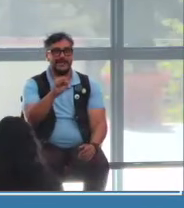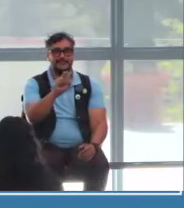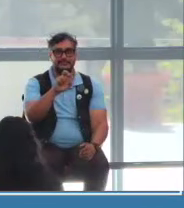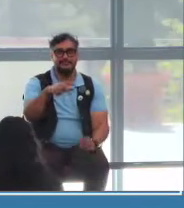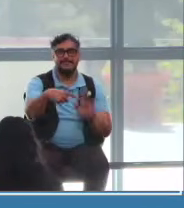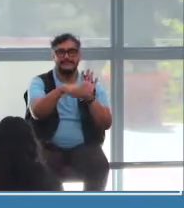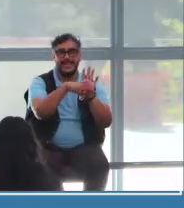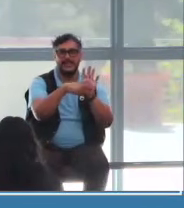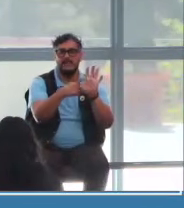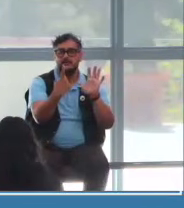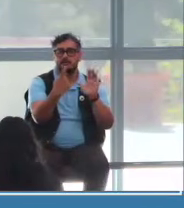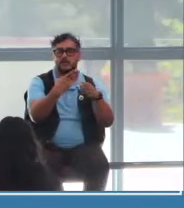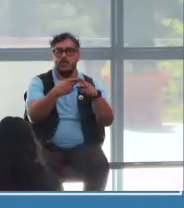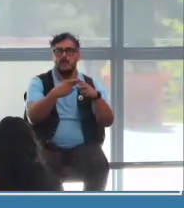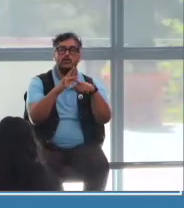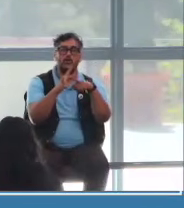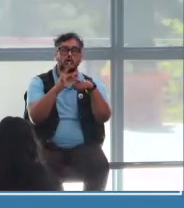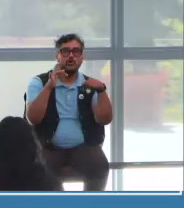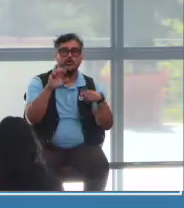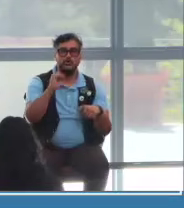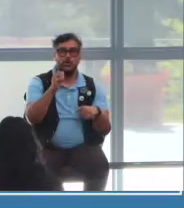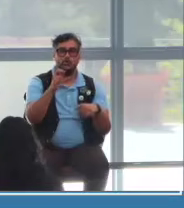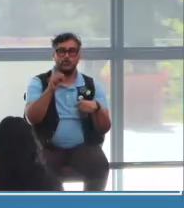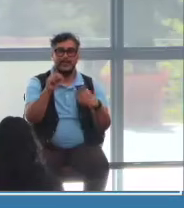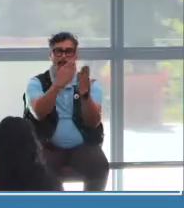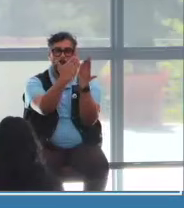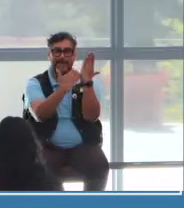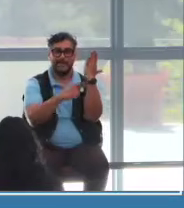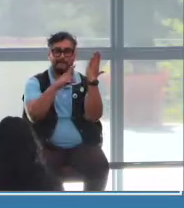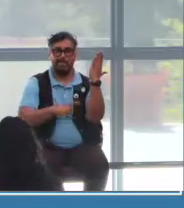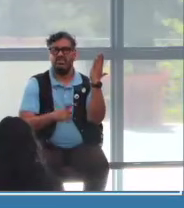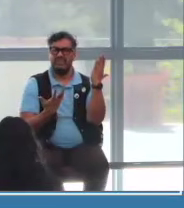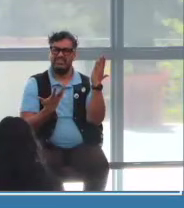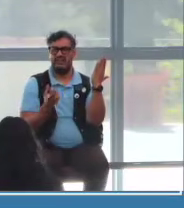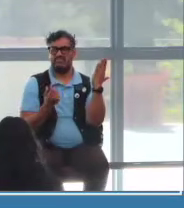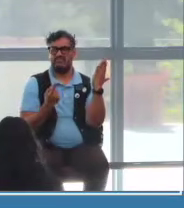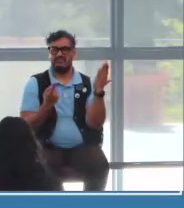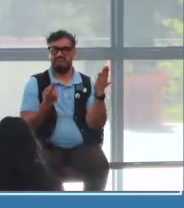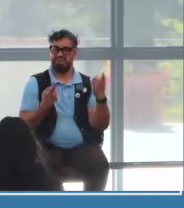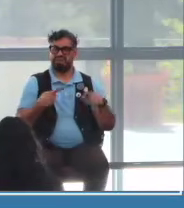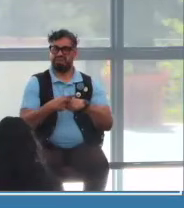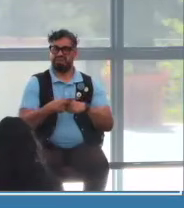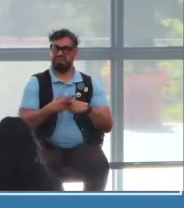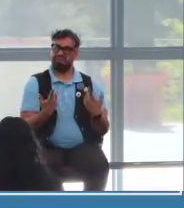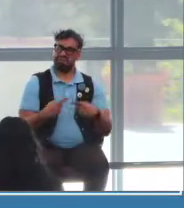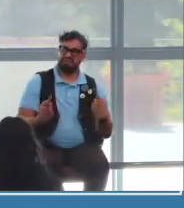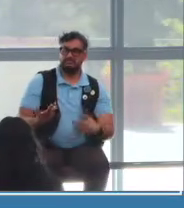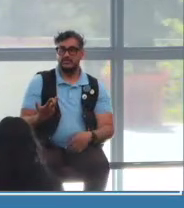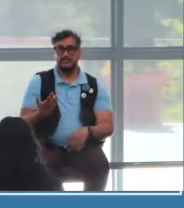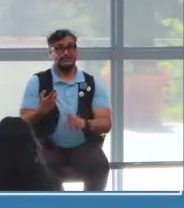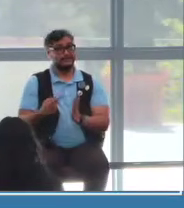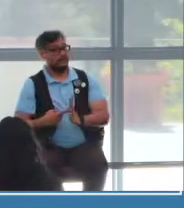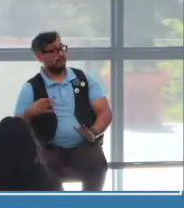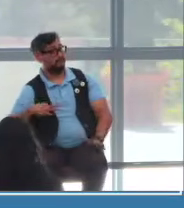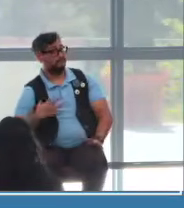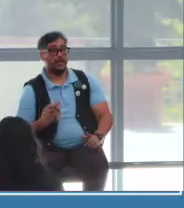something called an early Sjogren's panel, which is controversial and sometimes is helpful. But the way to